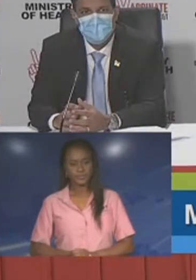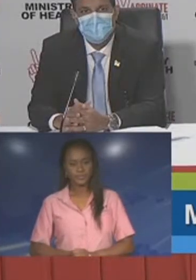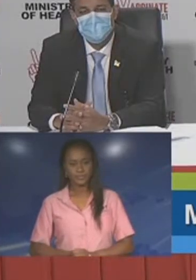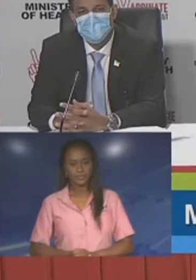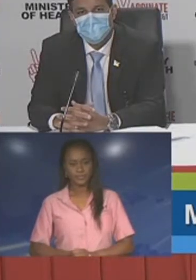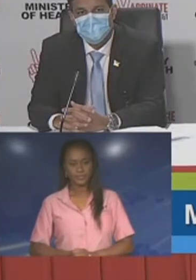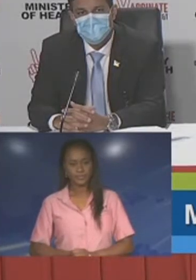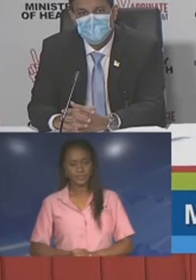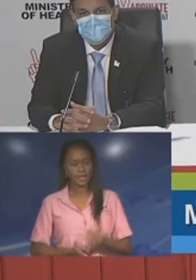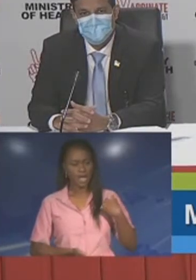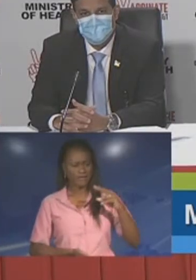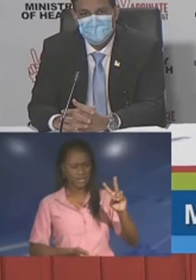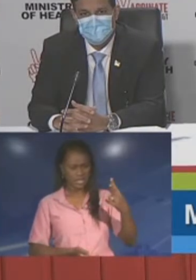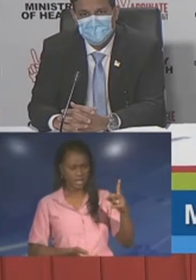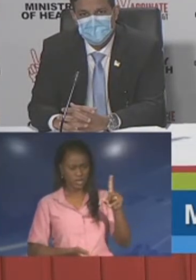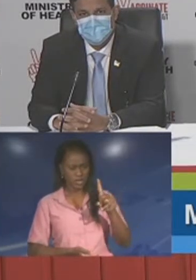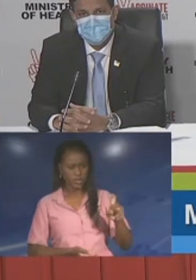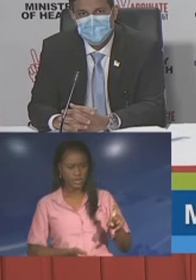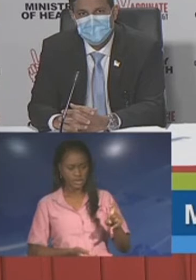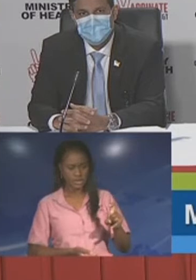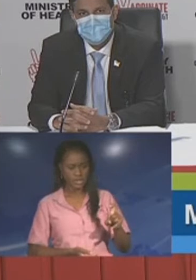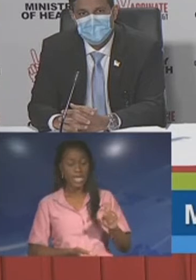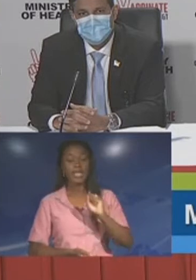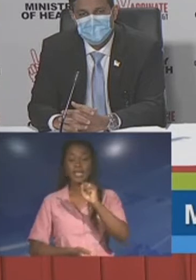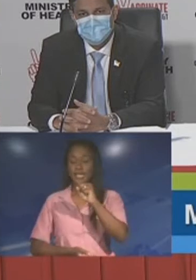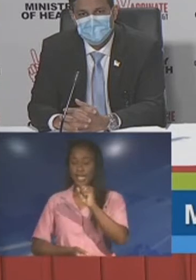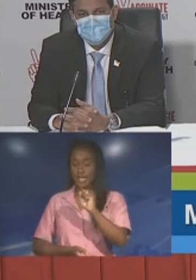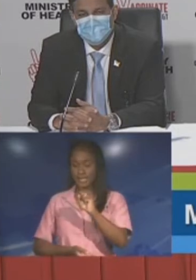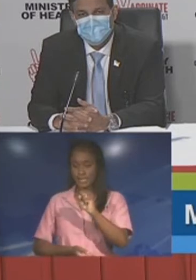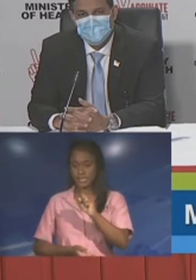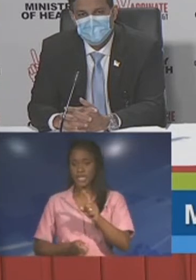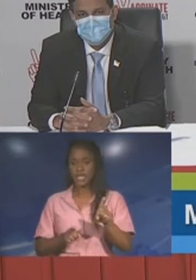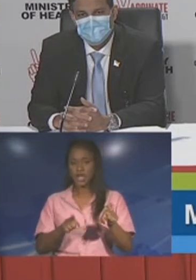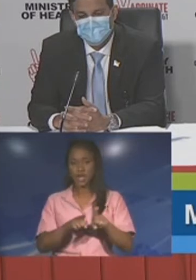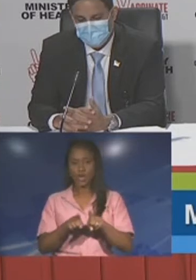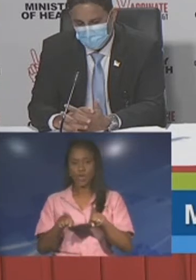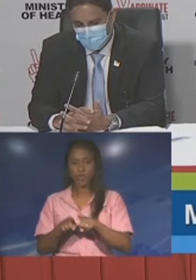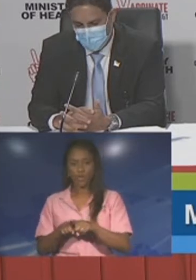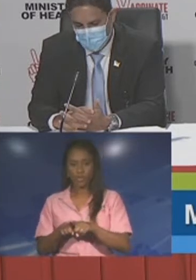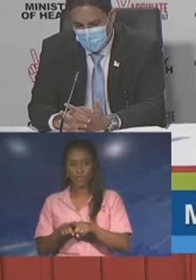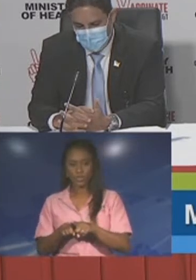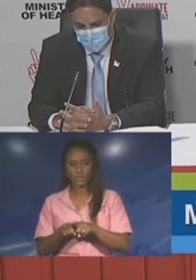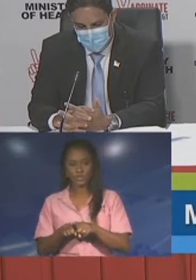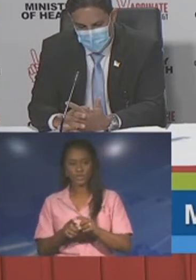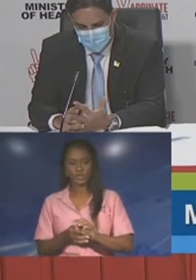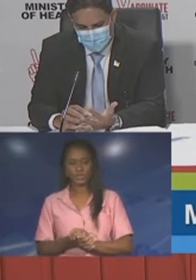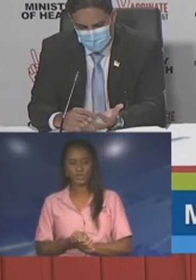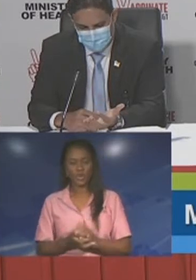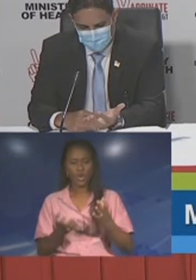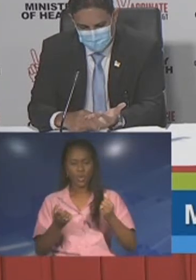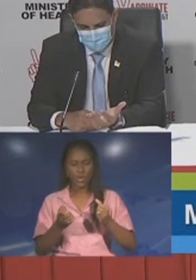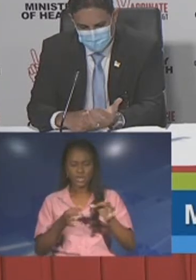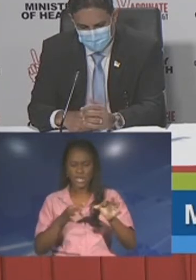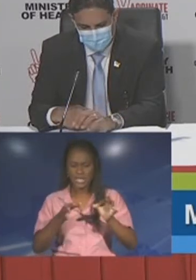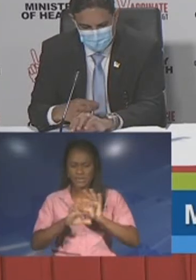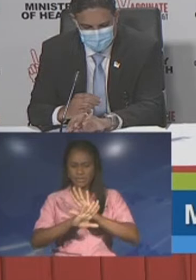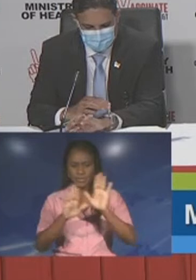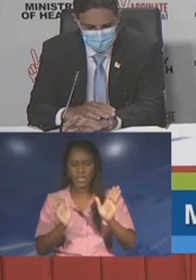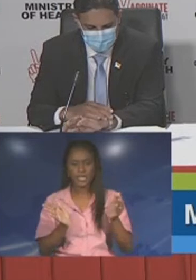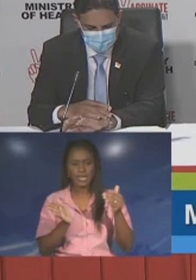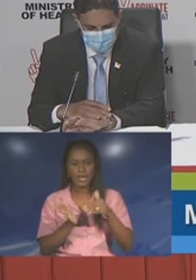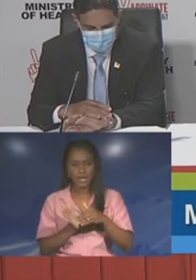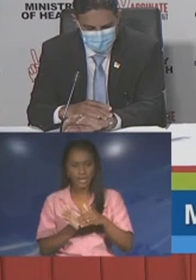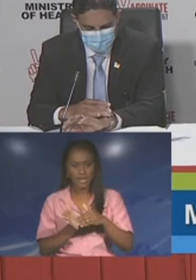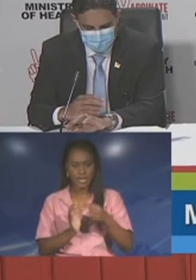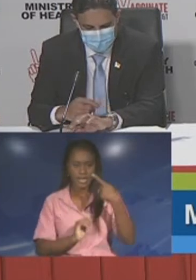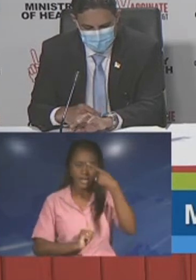Paula, did you have a second question? Yes, I did, but I also wanted to just clarify again, because